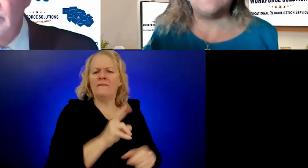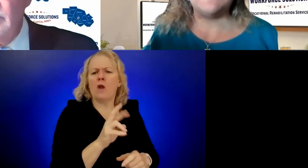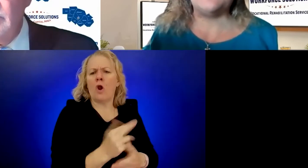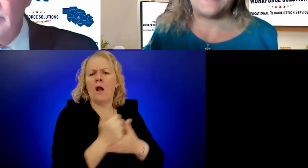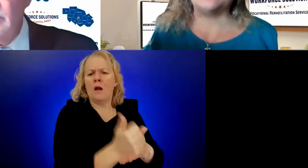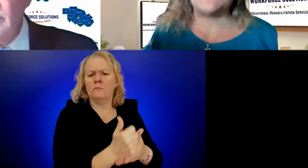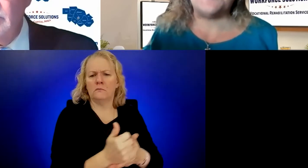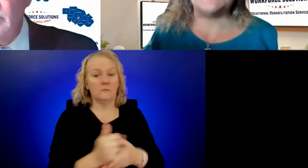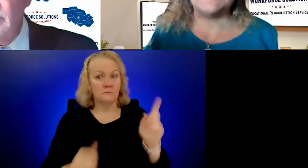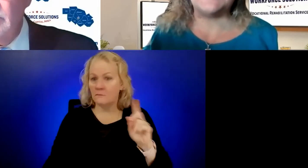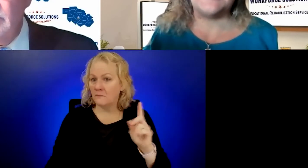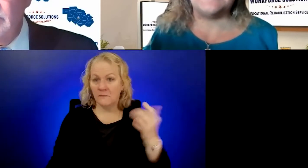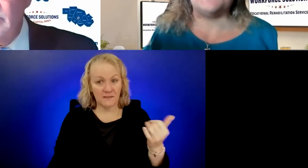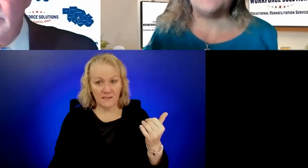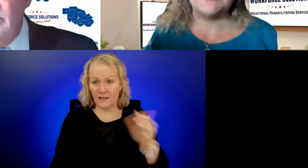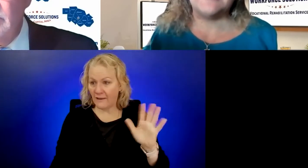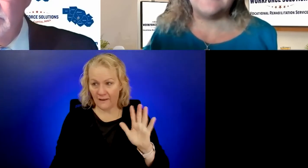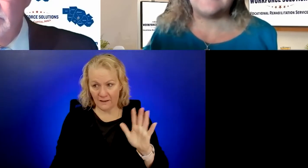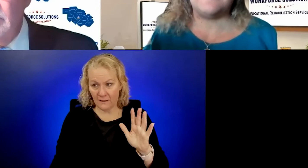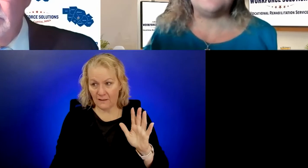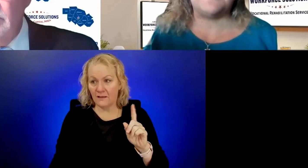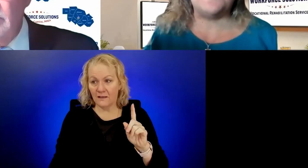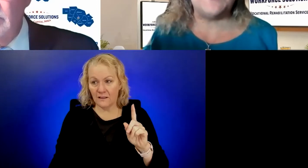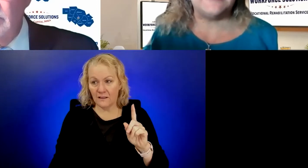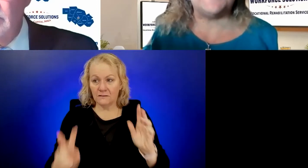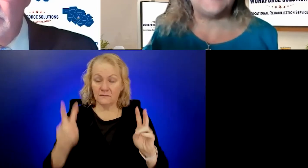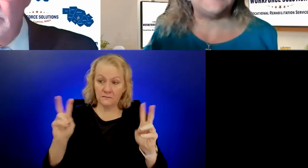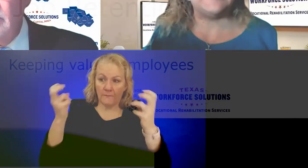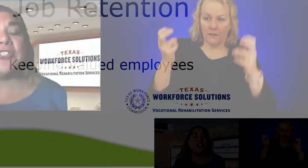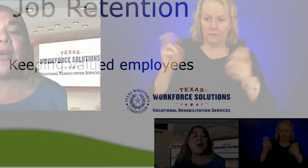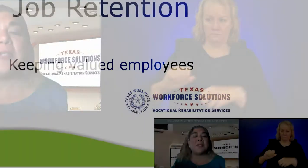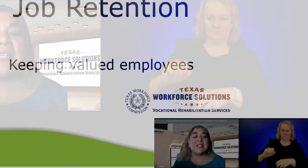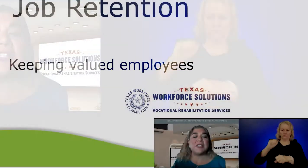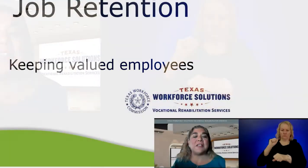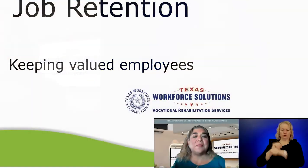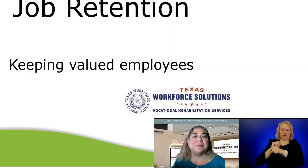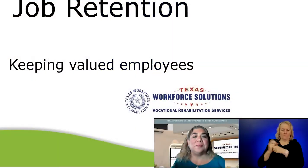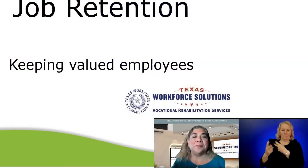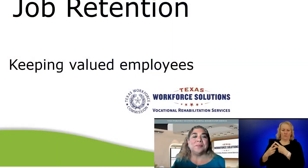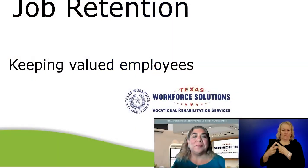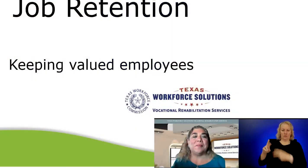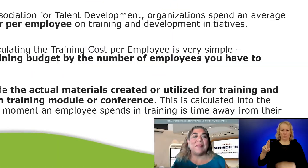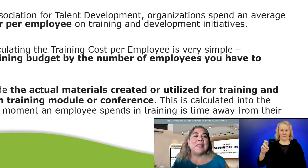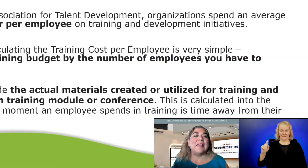to be talking about job retention and the importance that we can play in job retention.